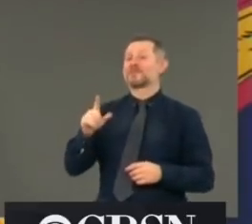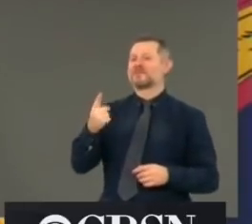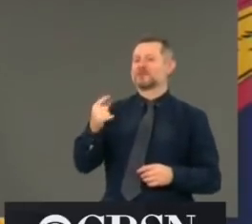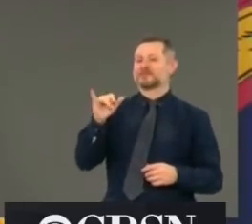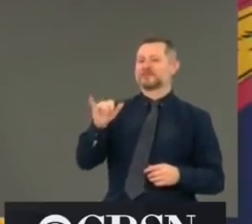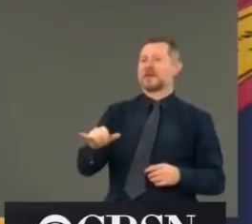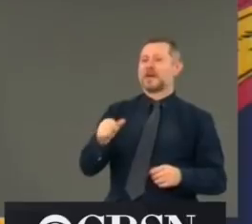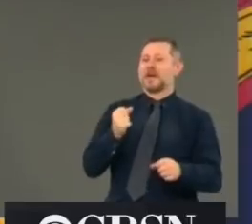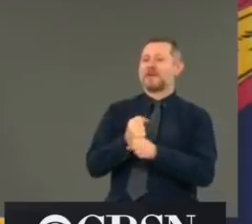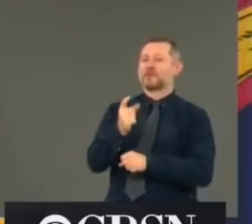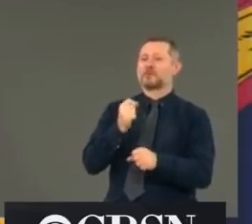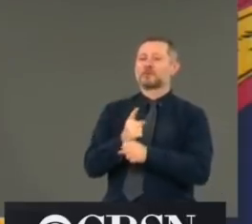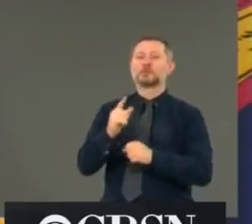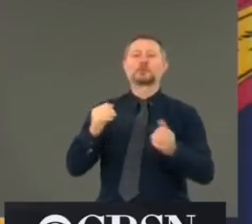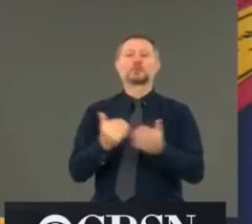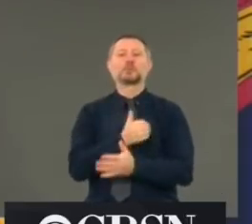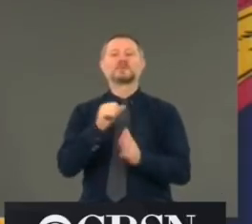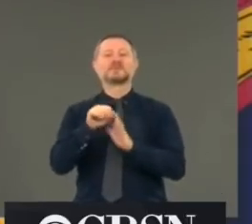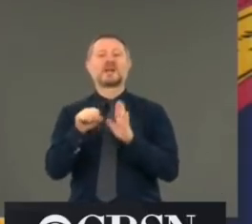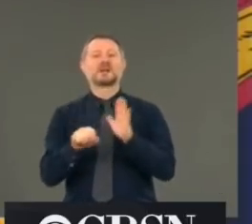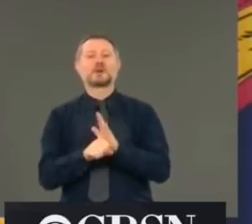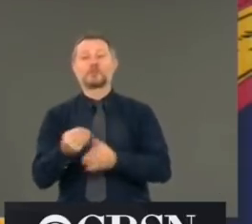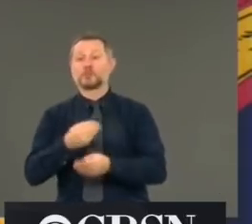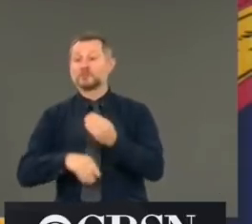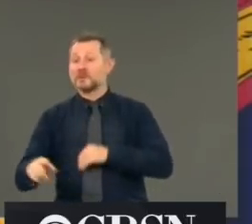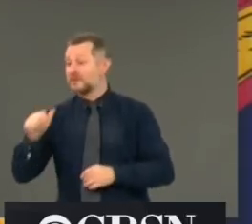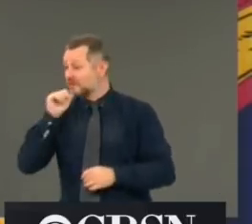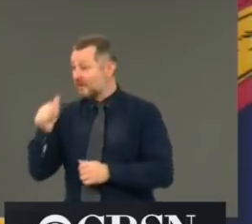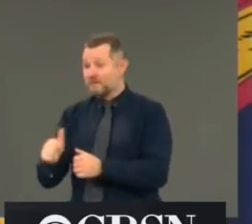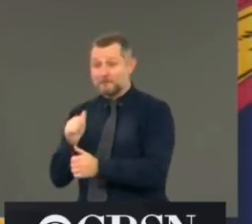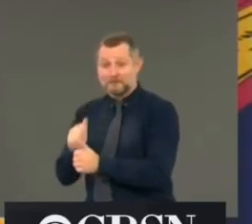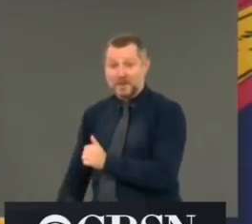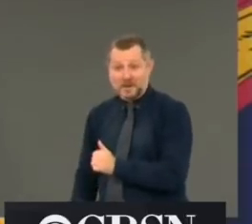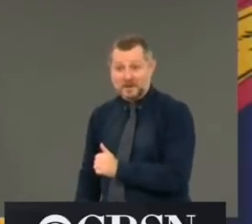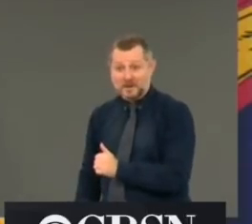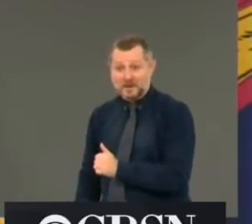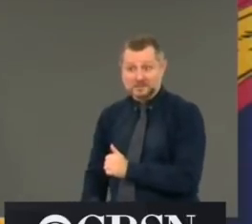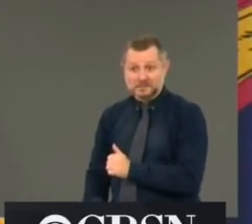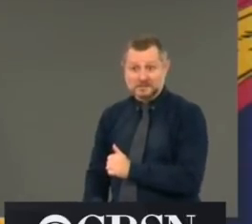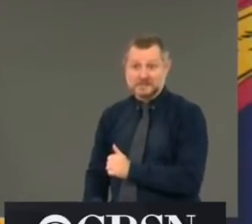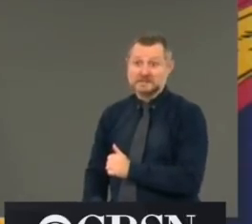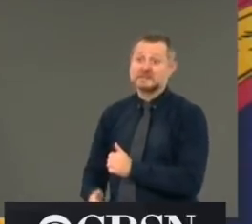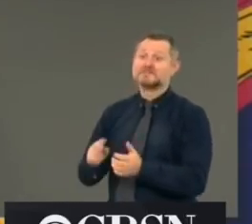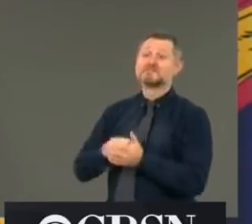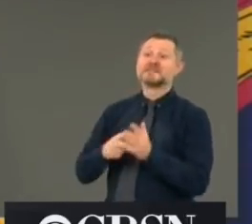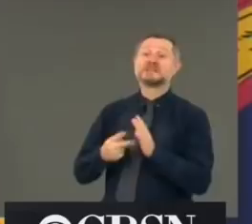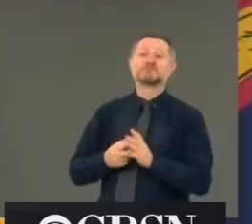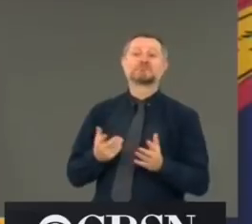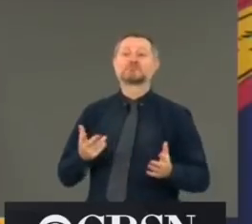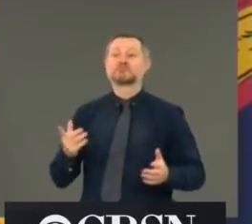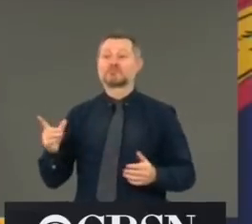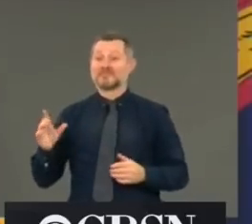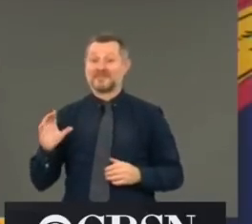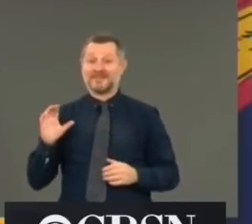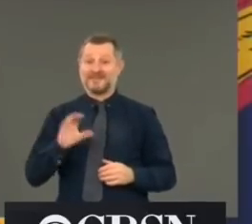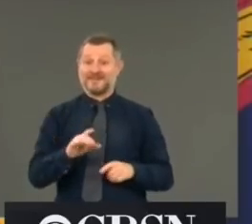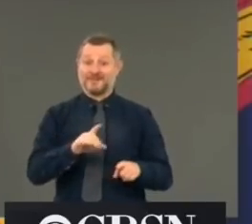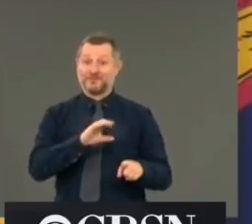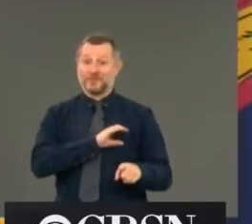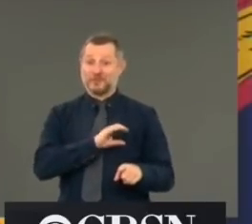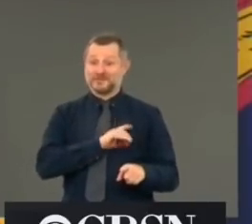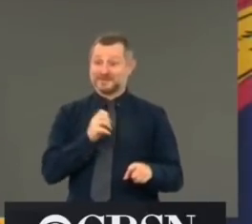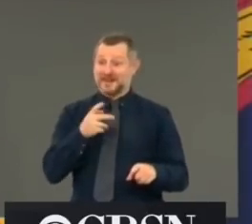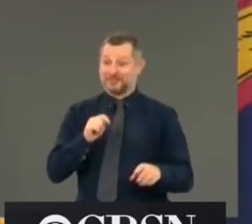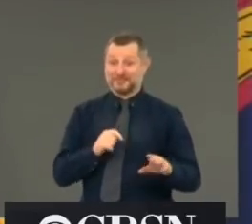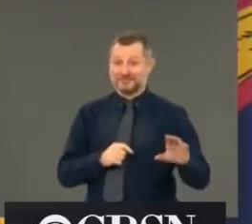you know, if they don't pass the law, then that city, that police agency will